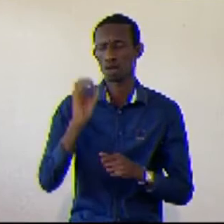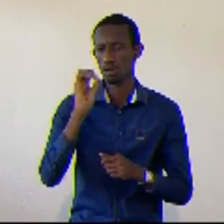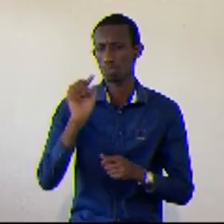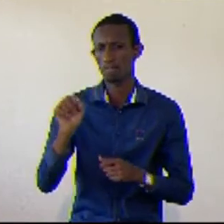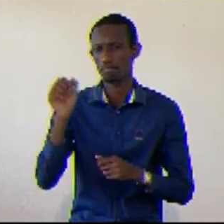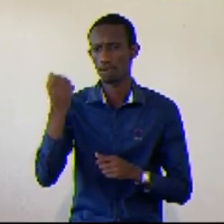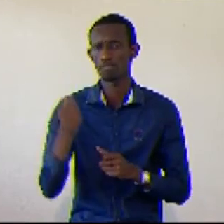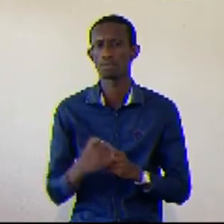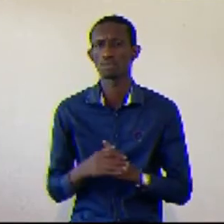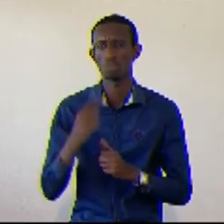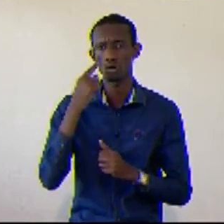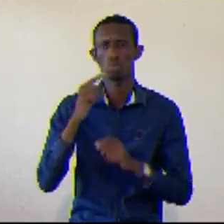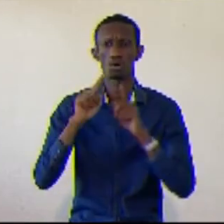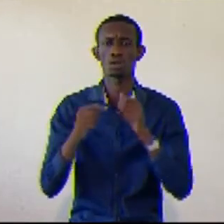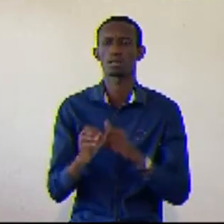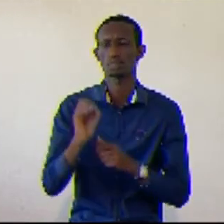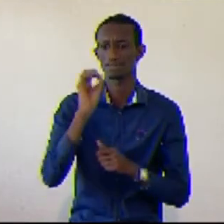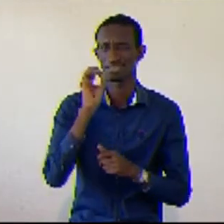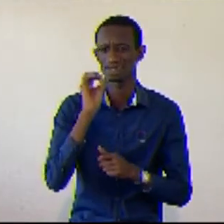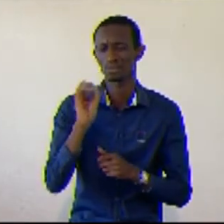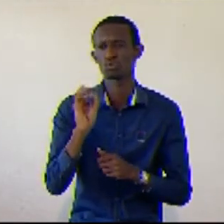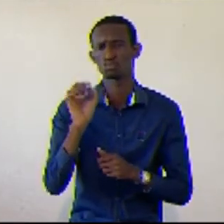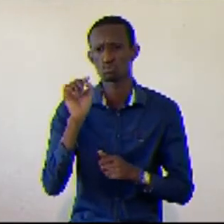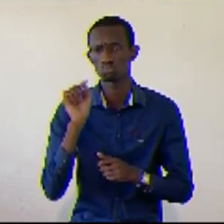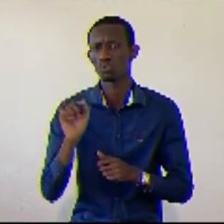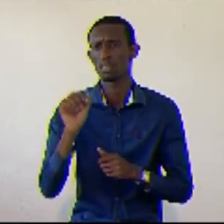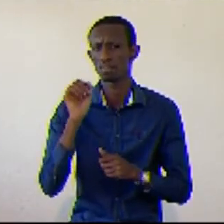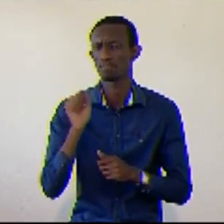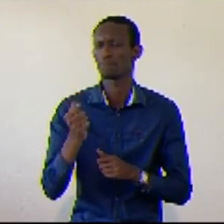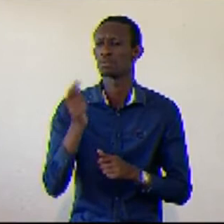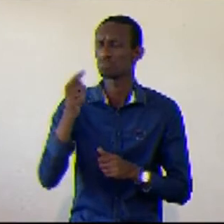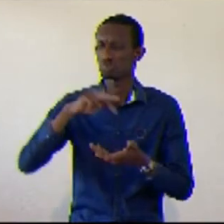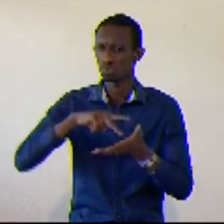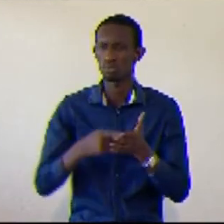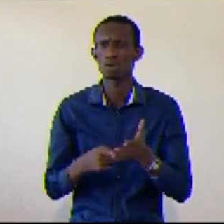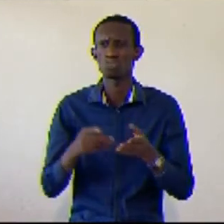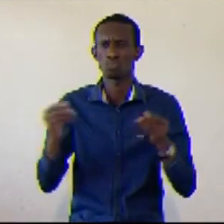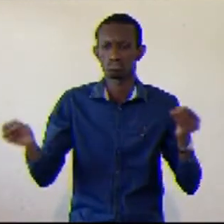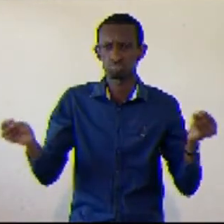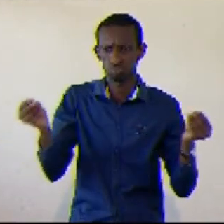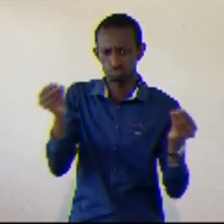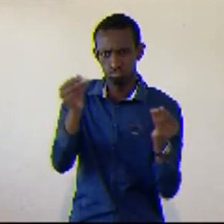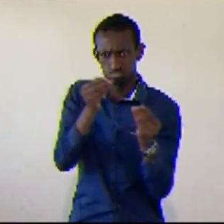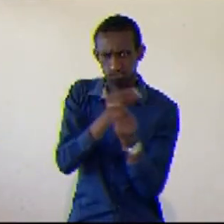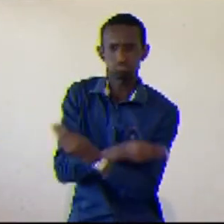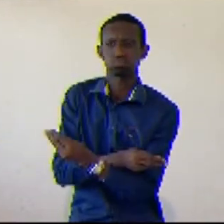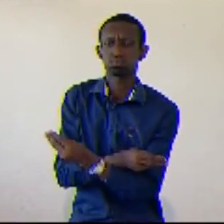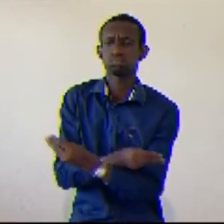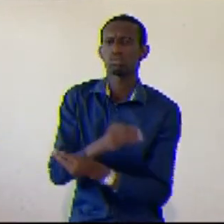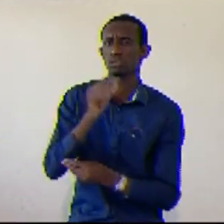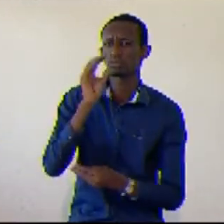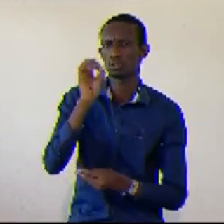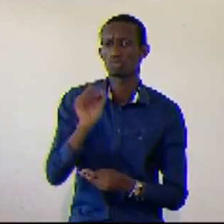f derivative of 0.5 means that you replace in this function x by 0.5 and in this one